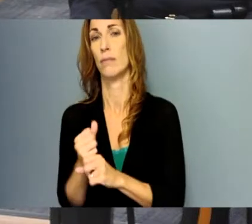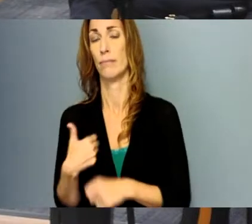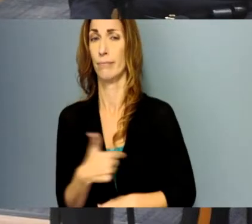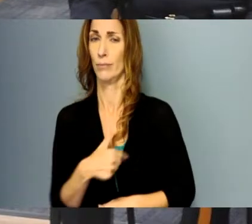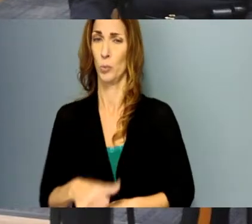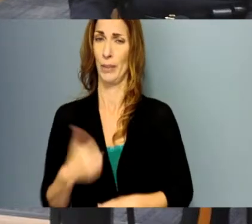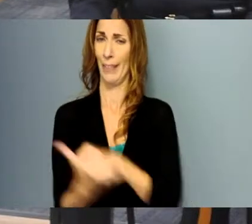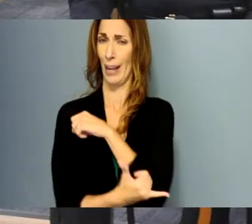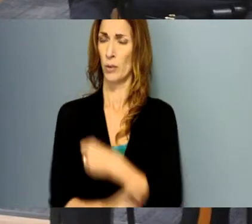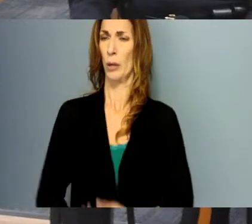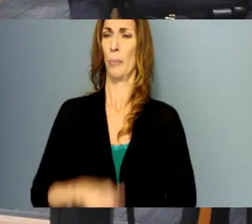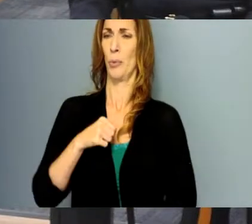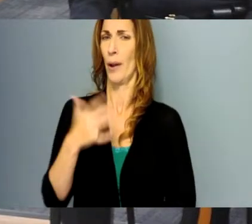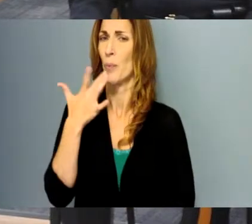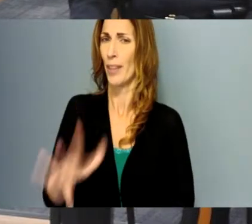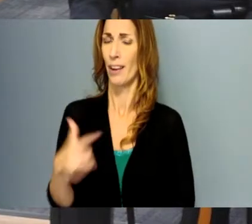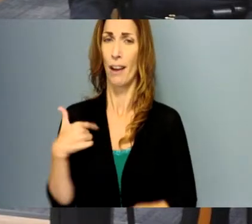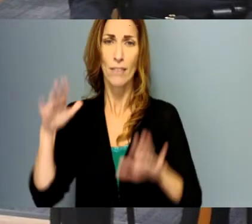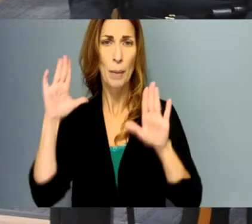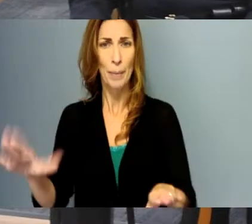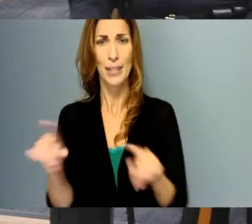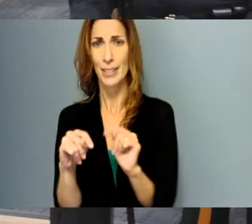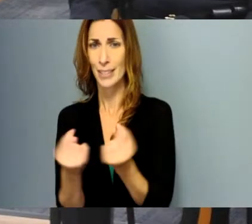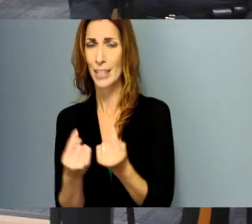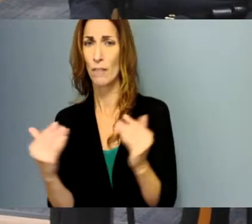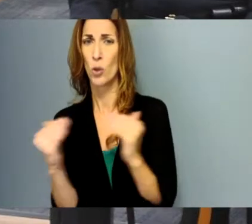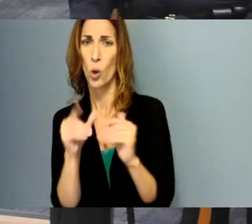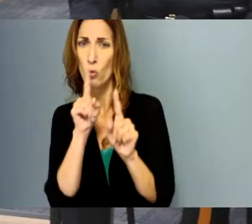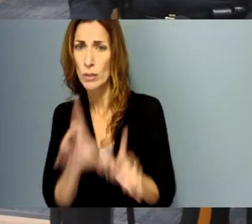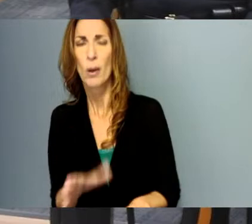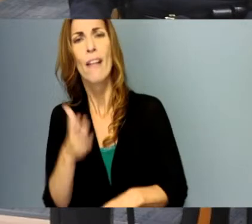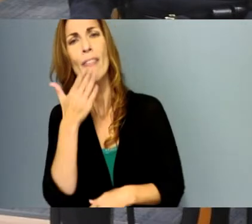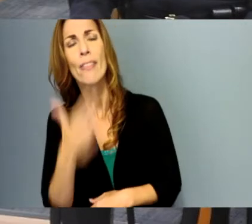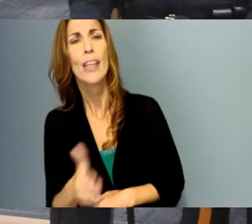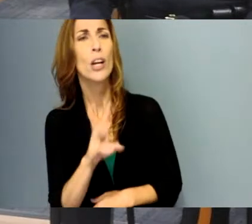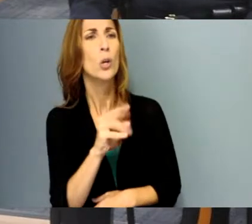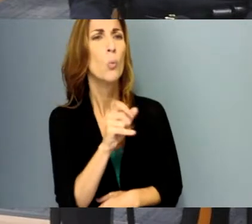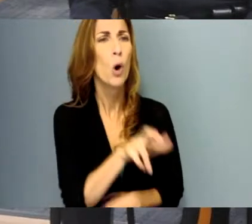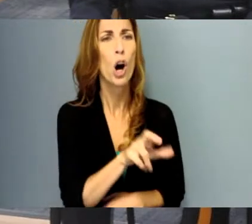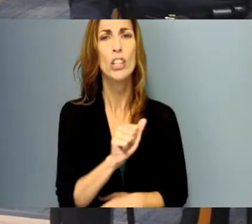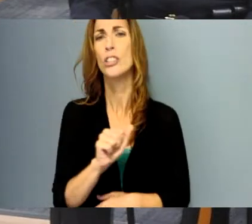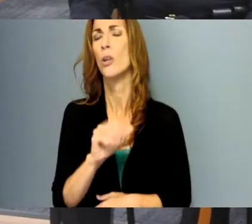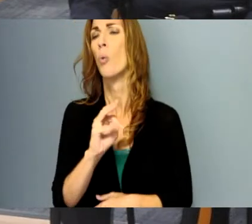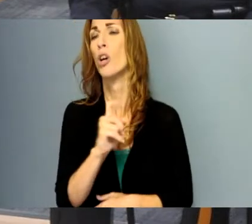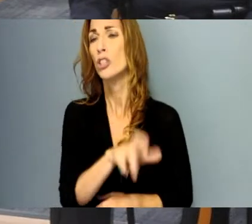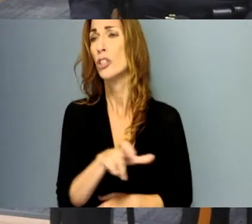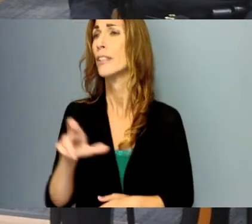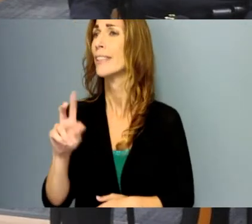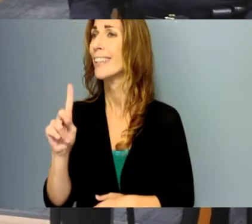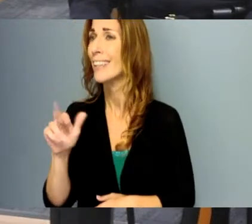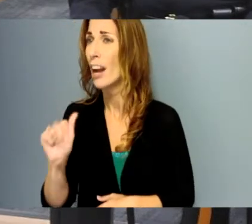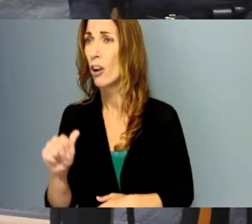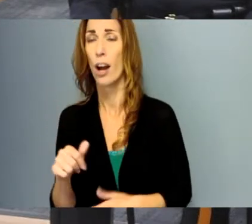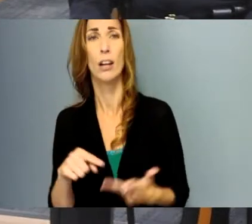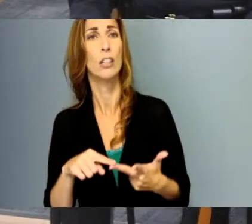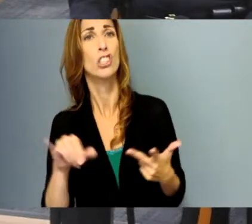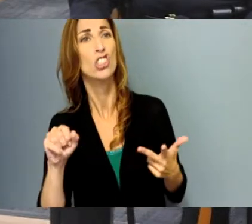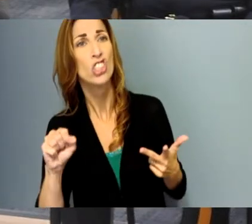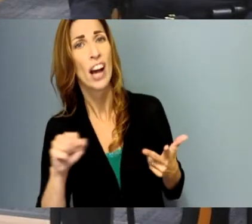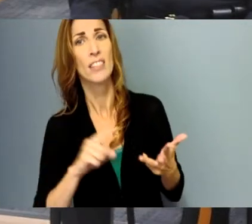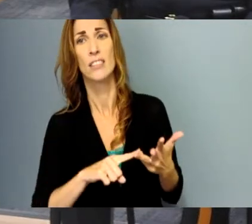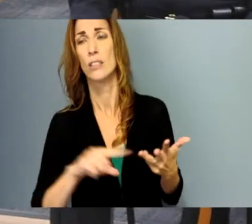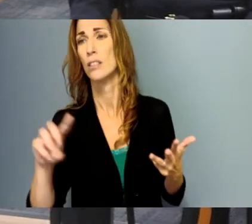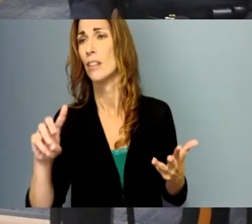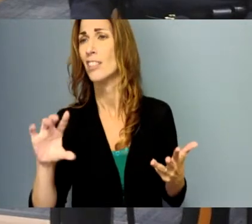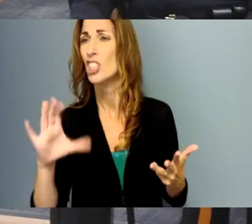have such an amazing co-responder team. Thank you, Walter, Kara, Jess, China, and Katrina. Thank you to the police chiefs